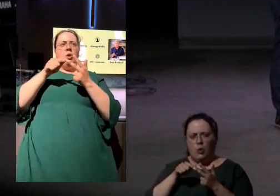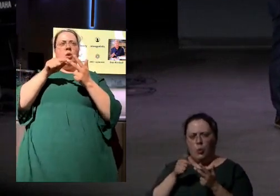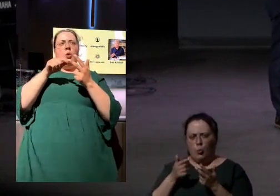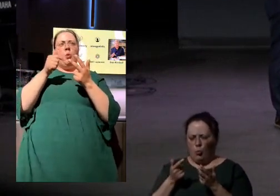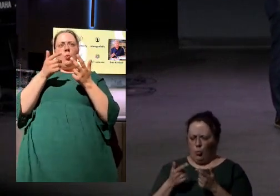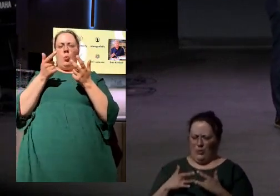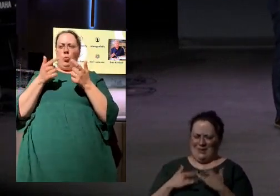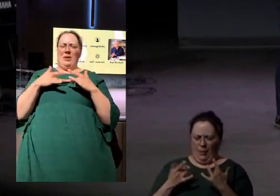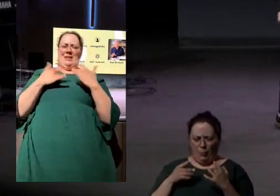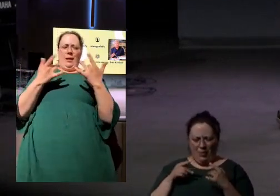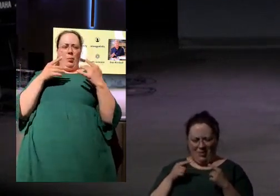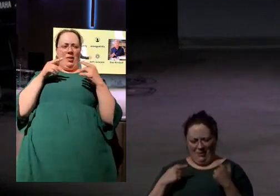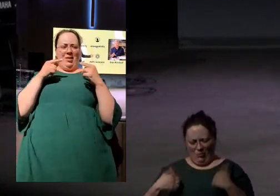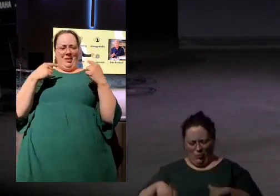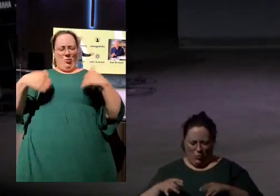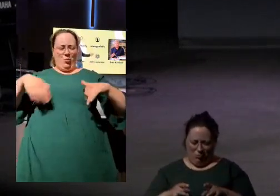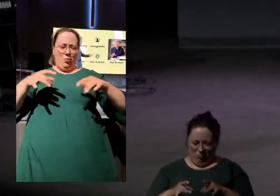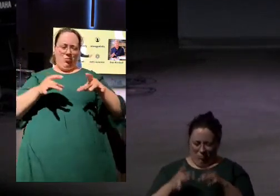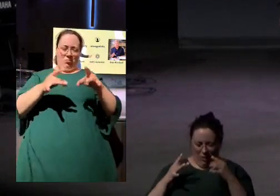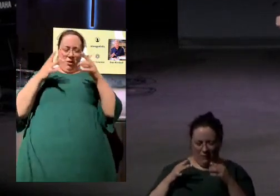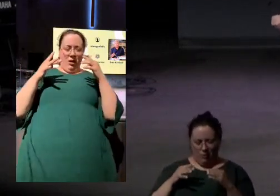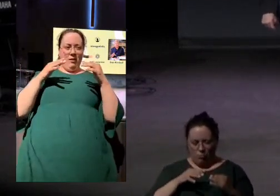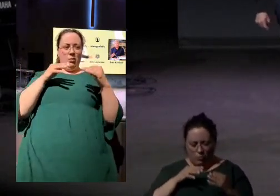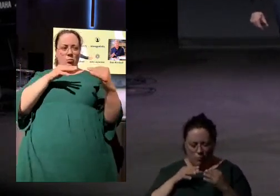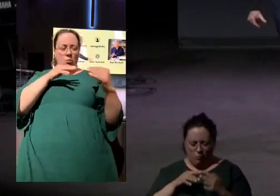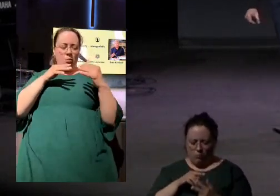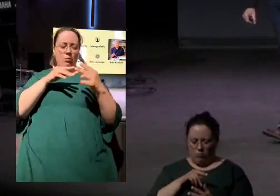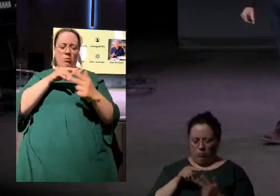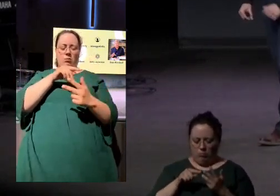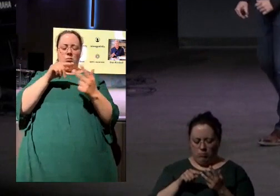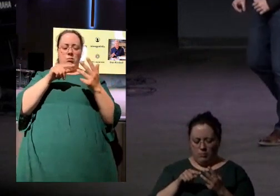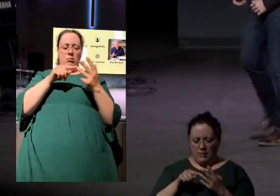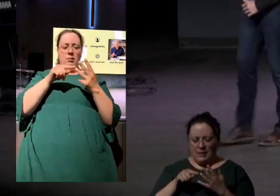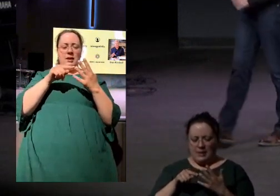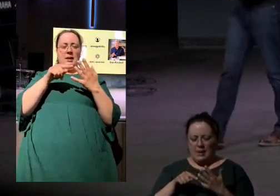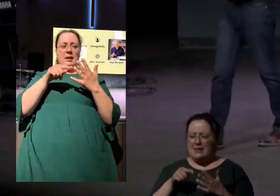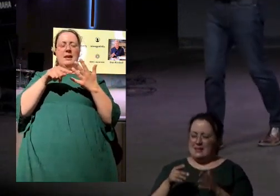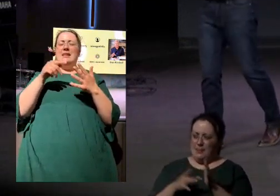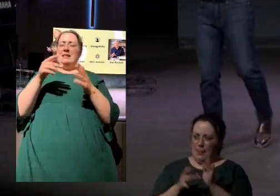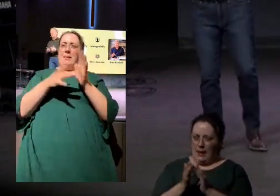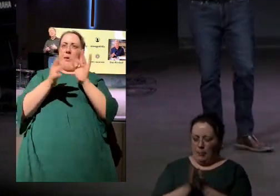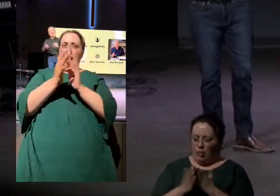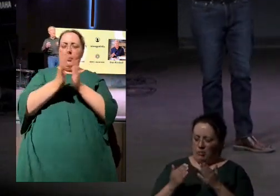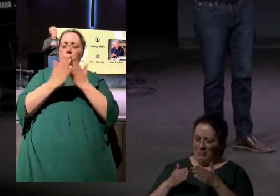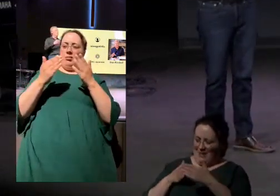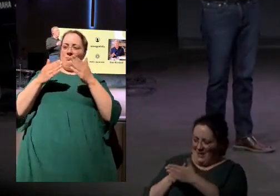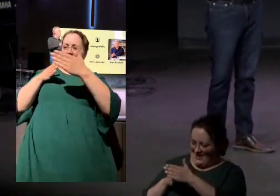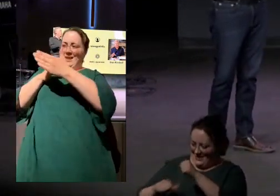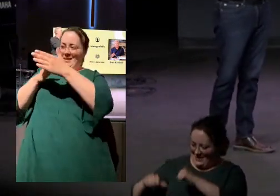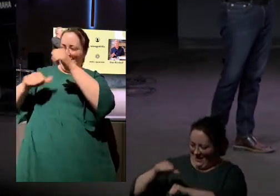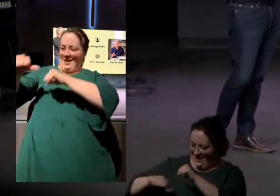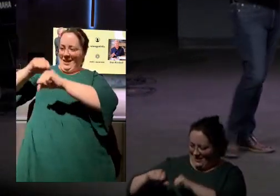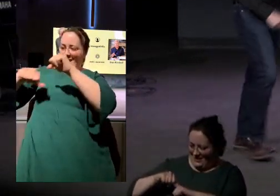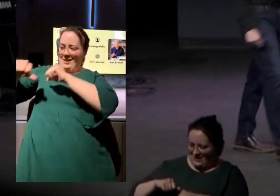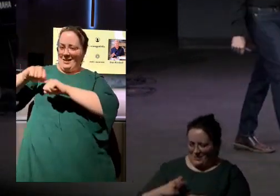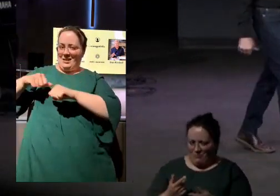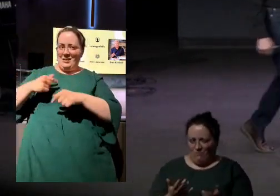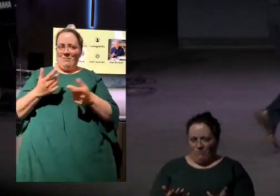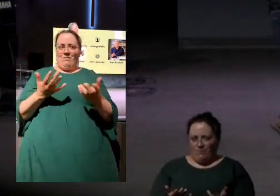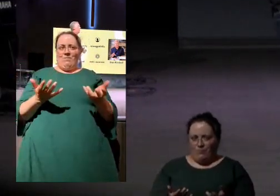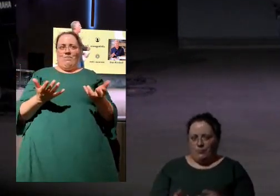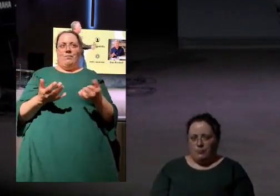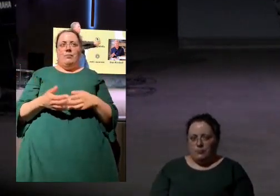Bible? Is the Bible anti-science? So this work that Dan has produced, we're going to partner with, and